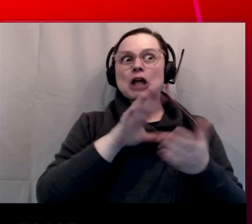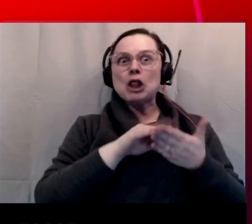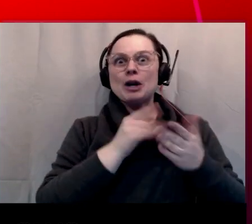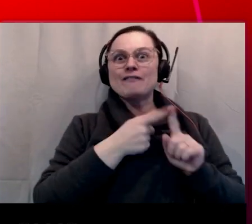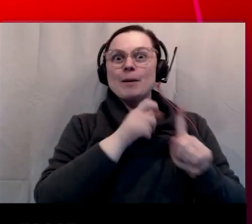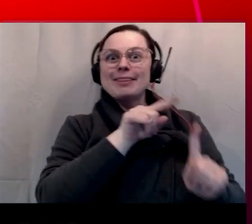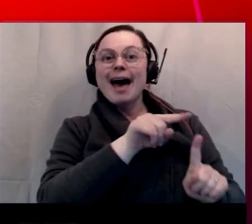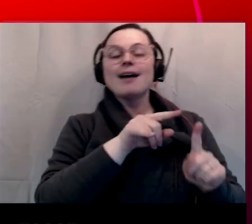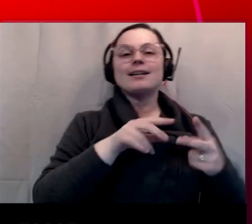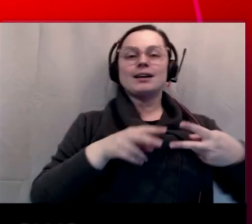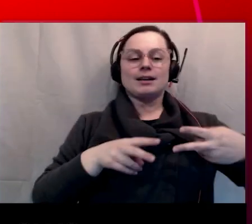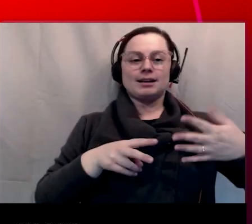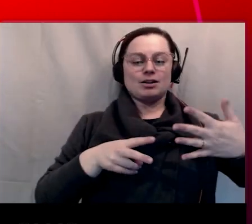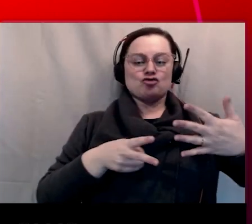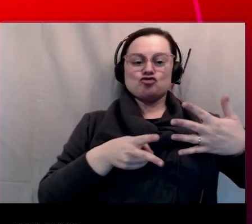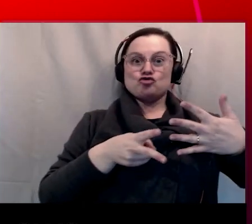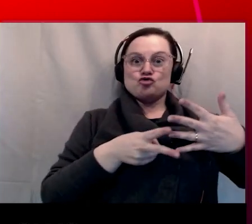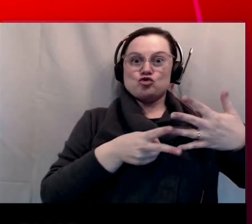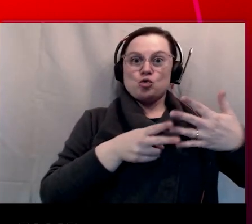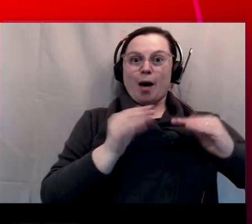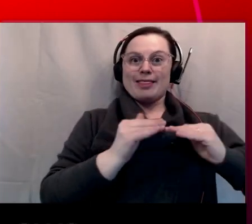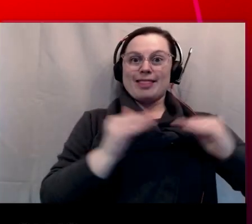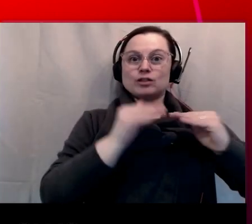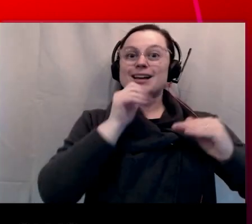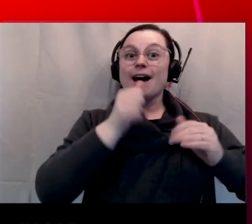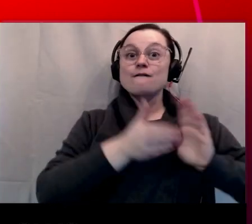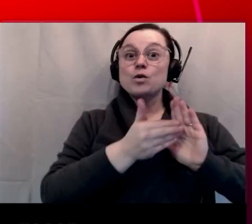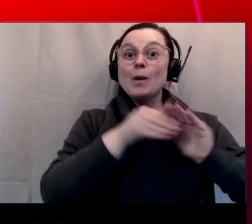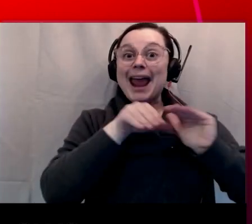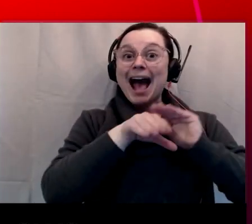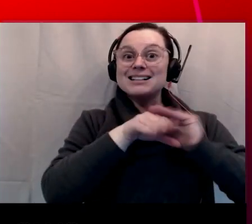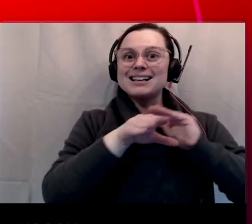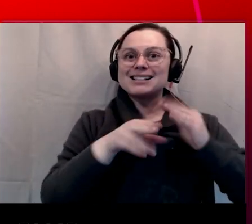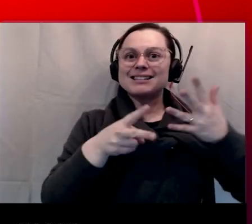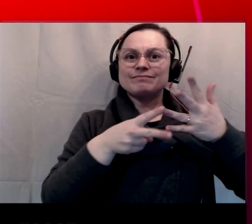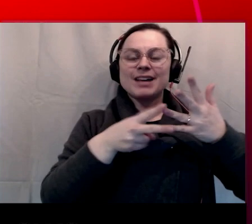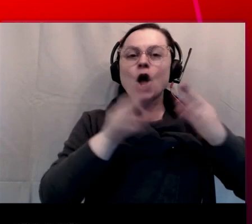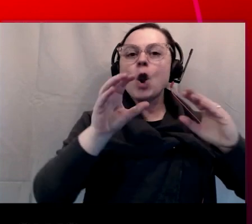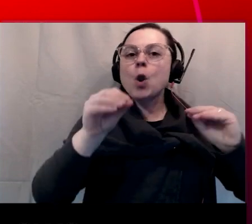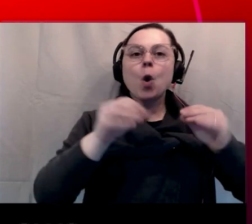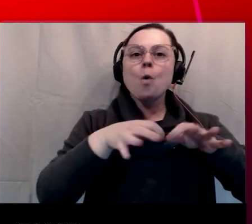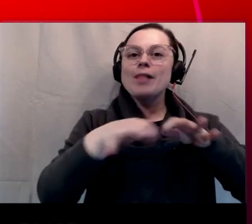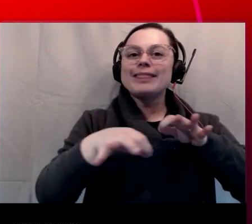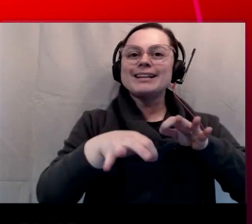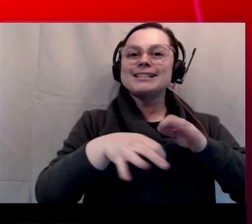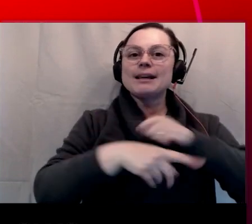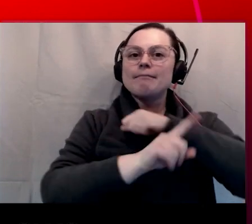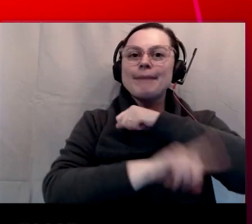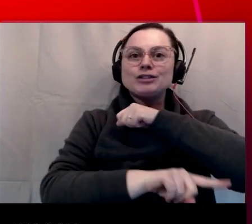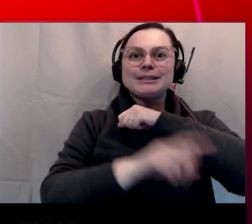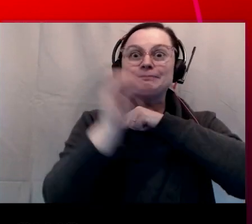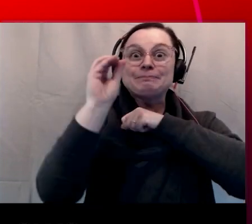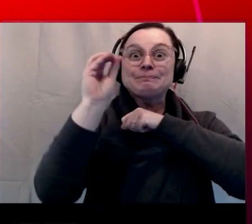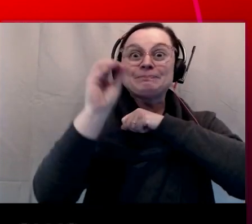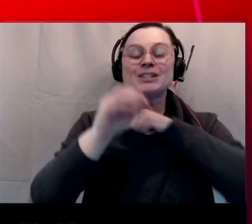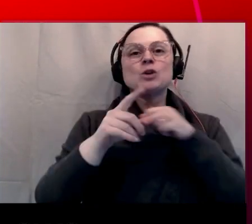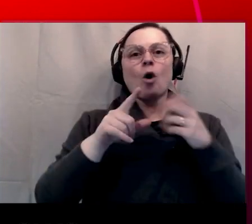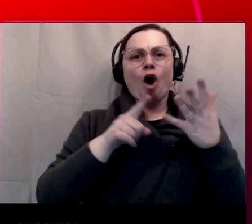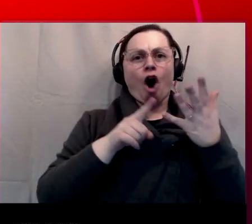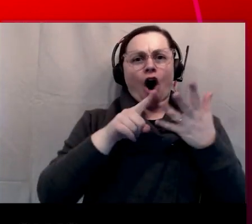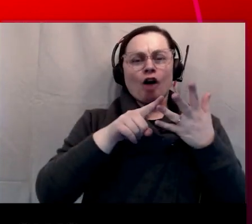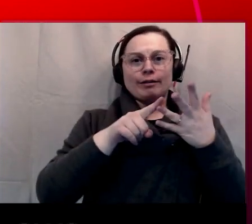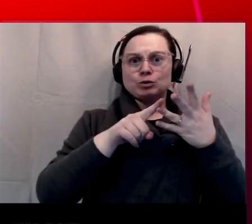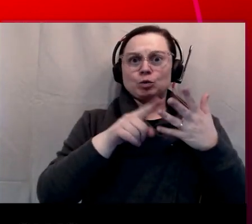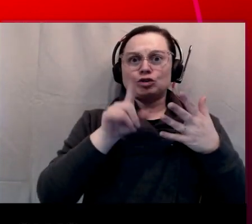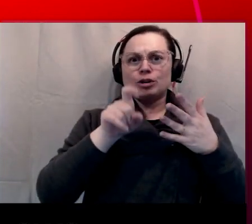two levels of infrequent access have absolutely zero latency penalties. So you should turn it on by default to go not